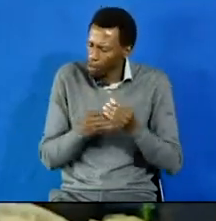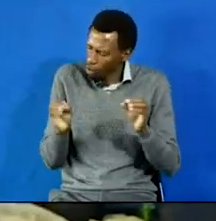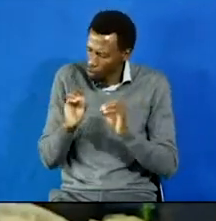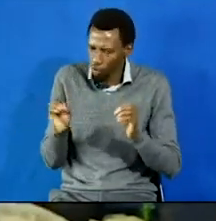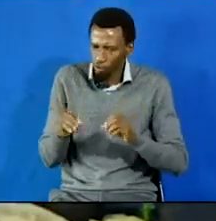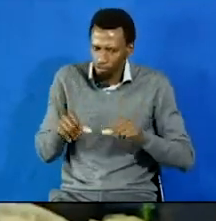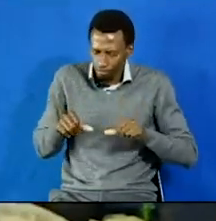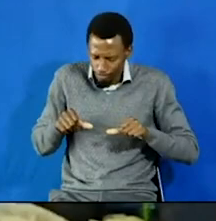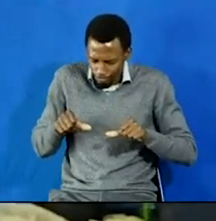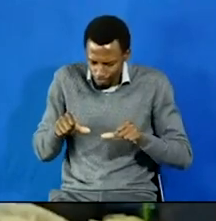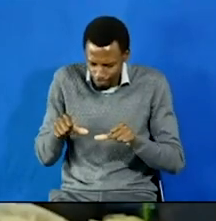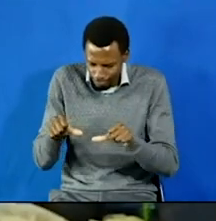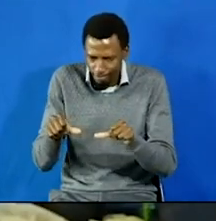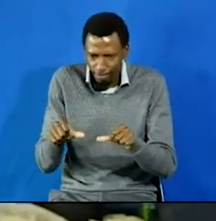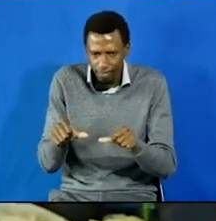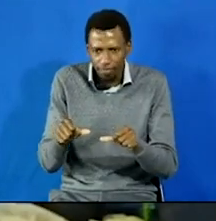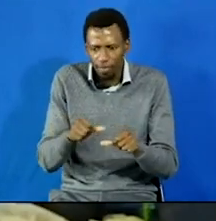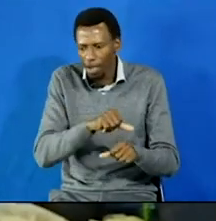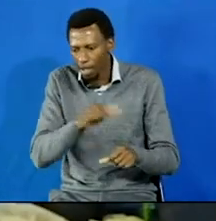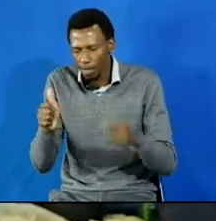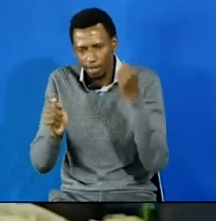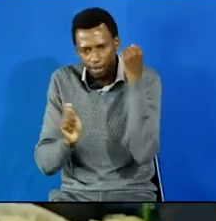He continues and draws another temptation.